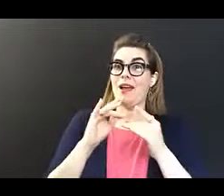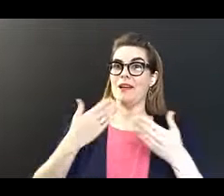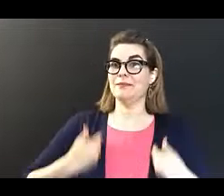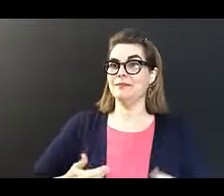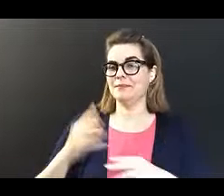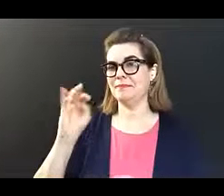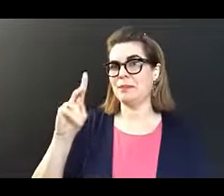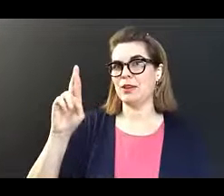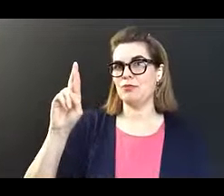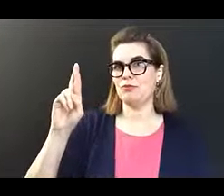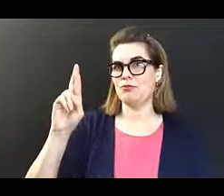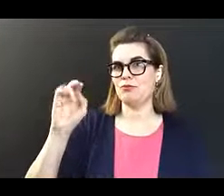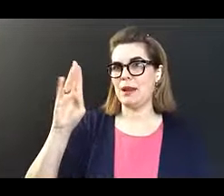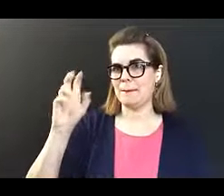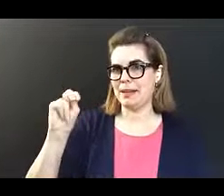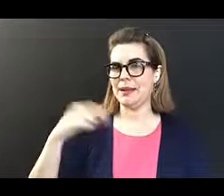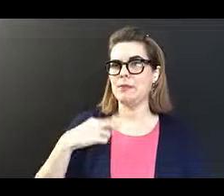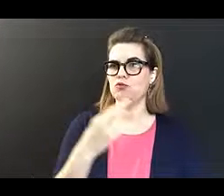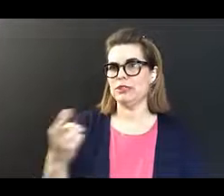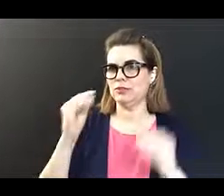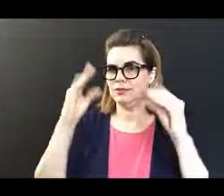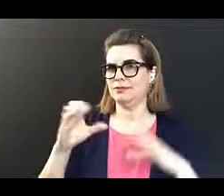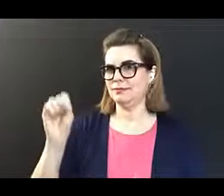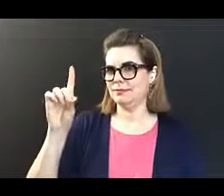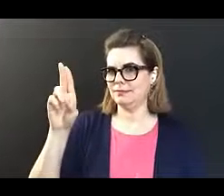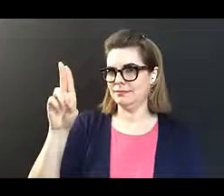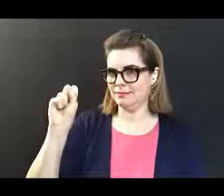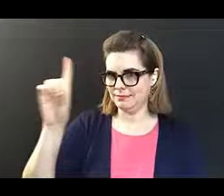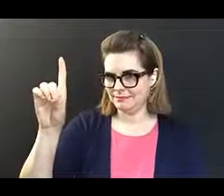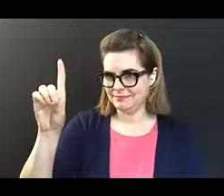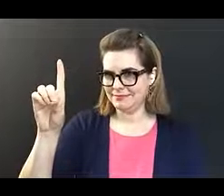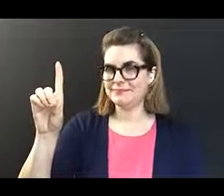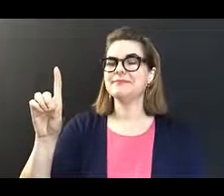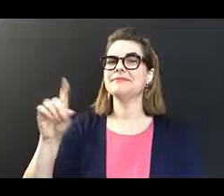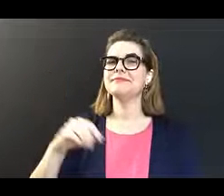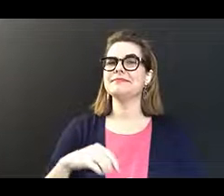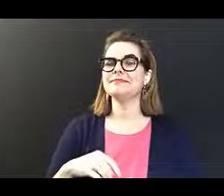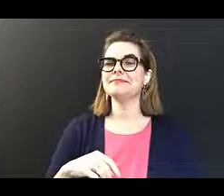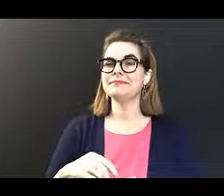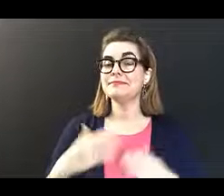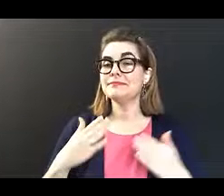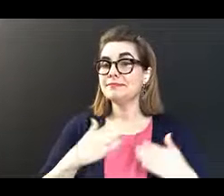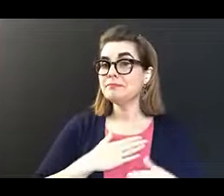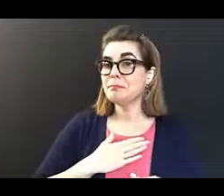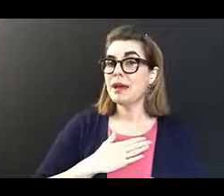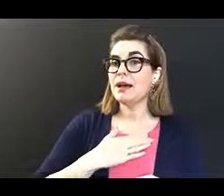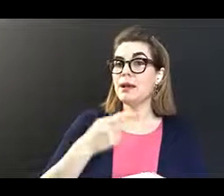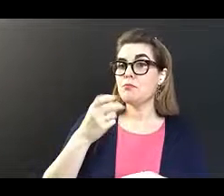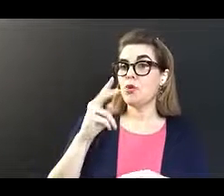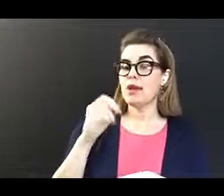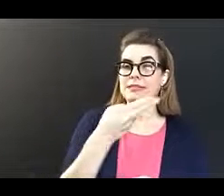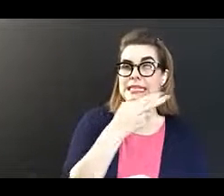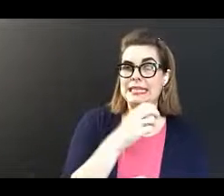Rabin, and I'm a project resource teacher in San Diego Unified School District. My pronouns are he and him, and I